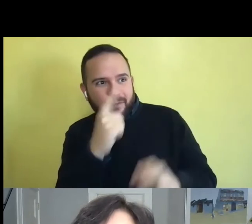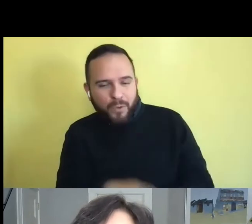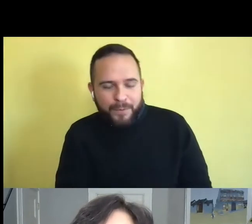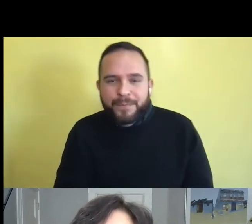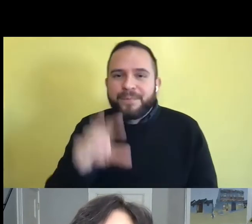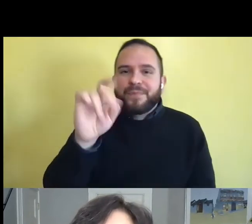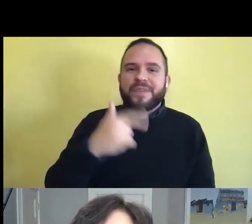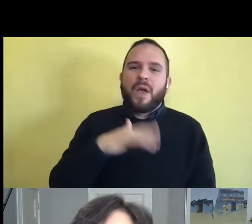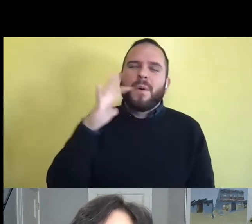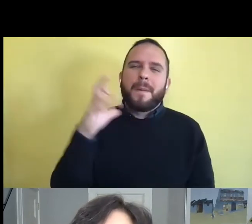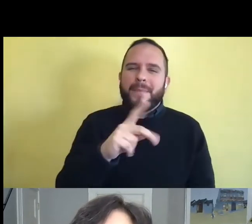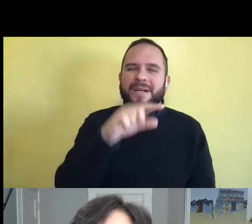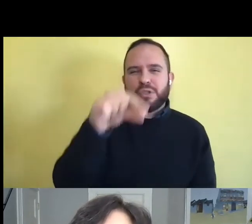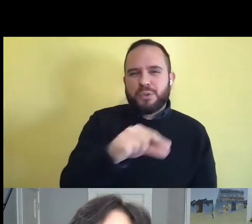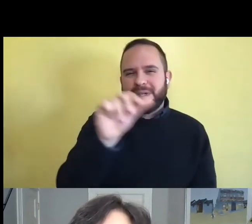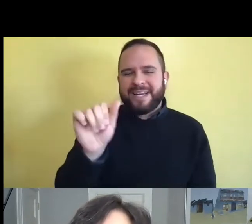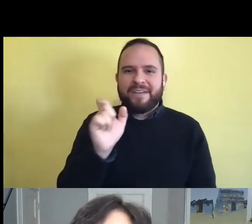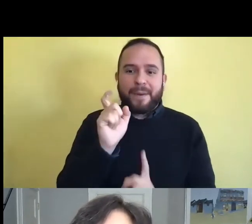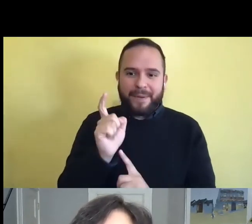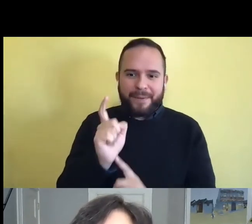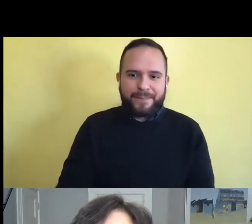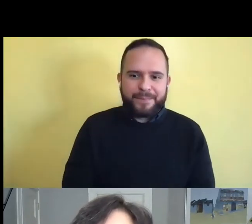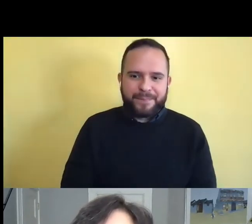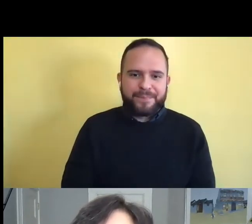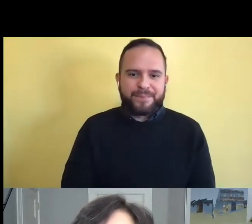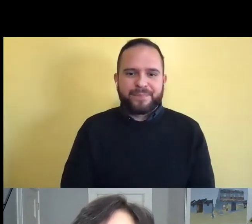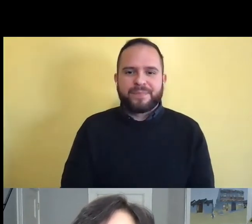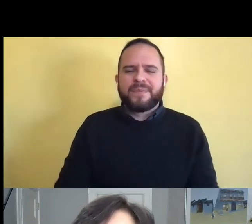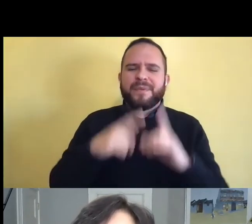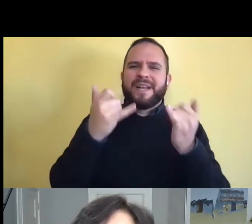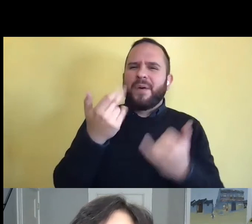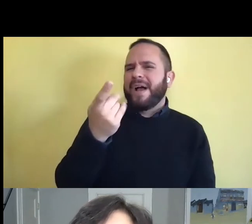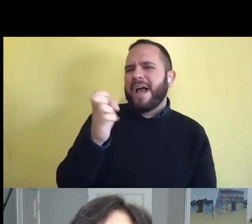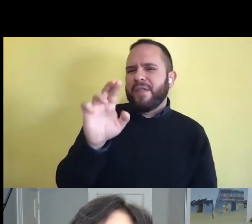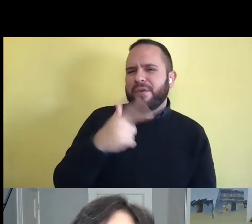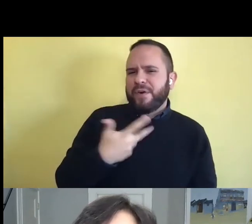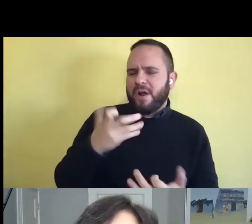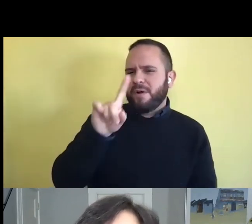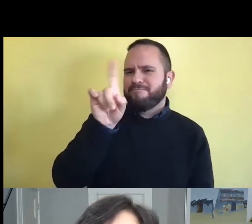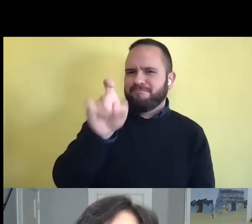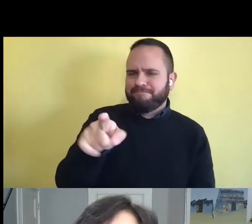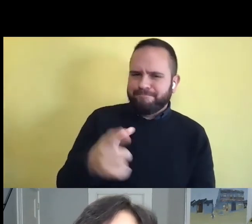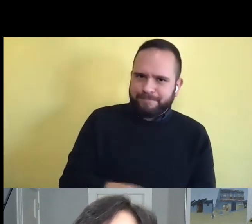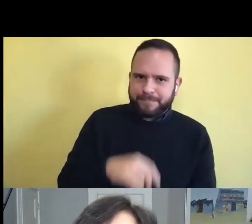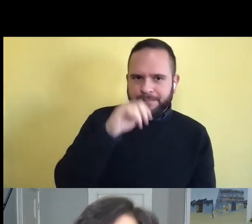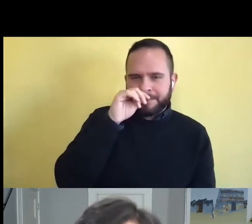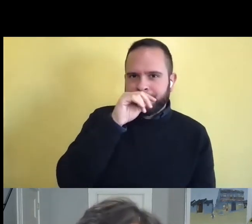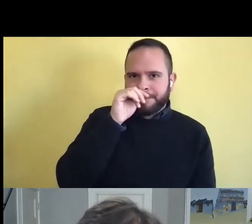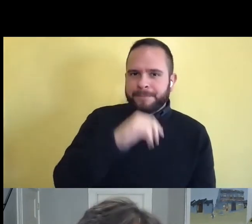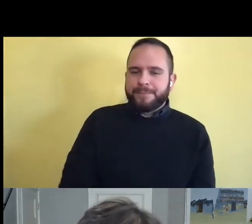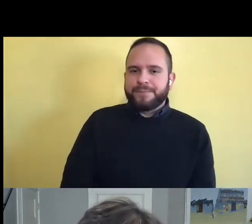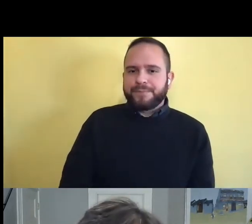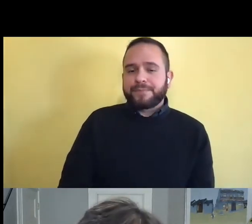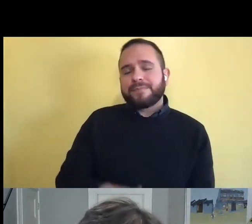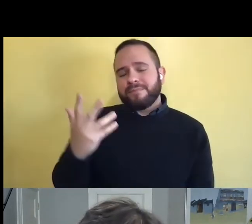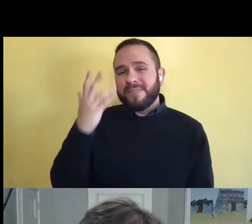to questions and answers in a minute. But Heather, let me ask you another question, because one thing that we definitely want to